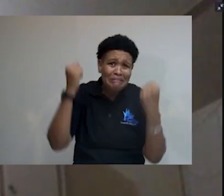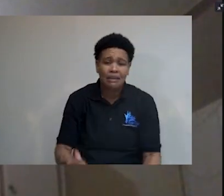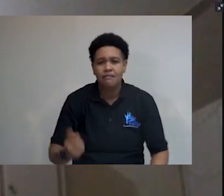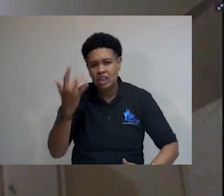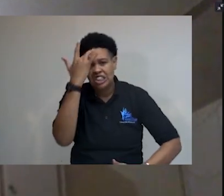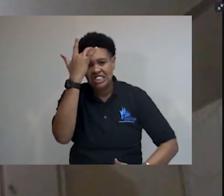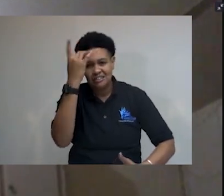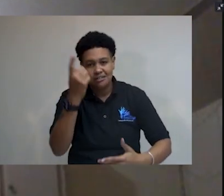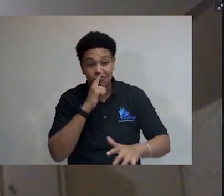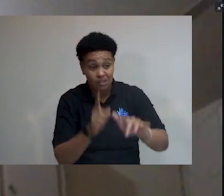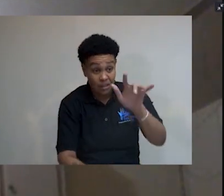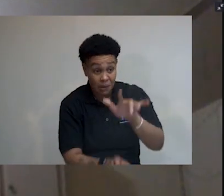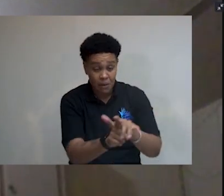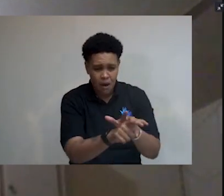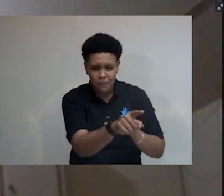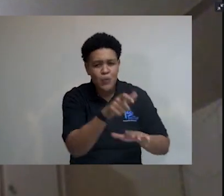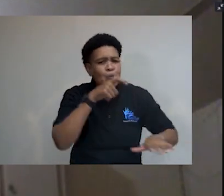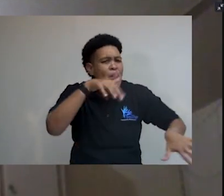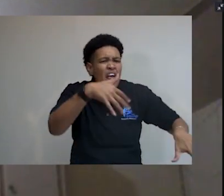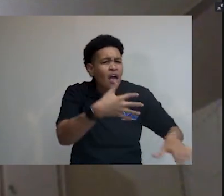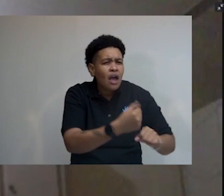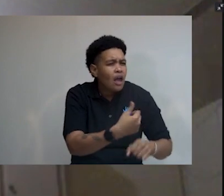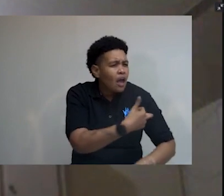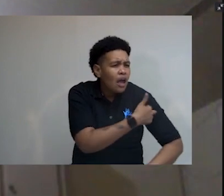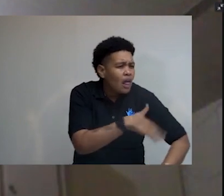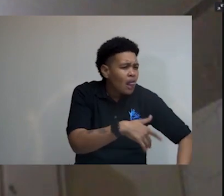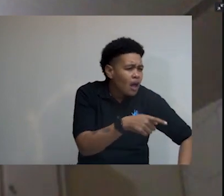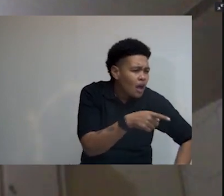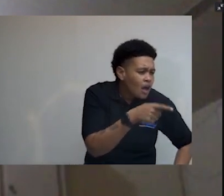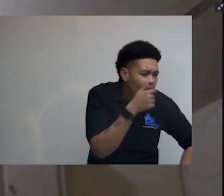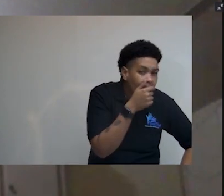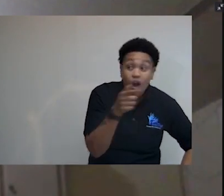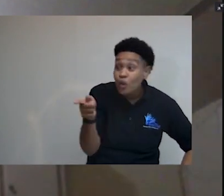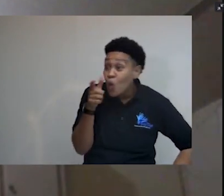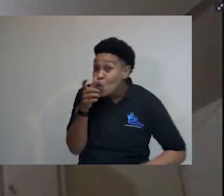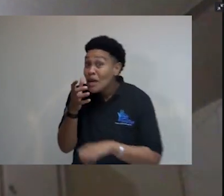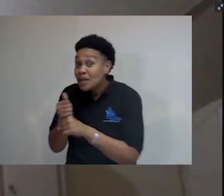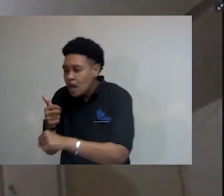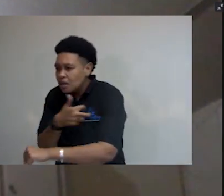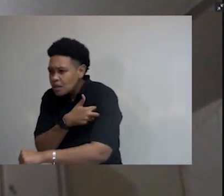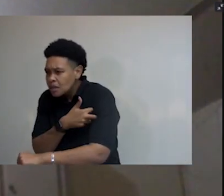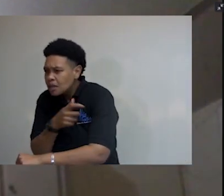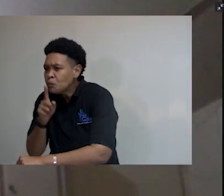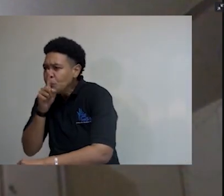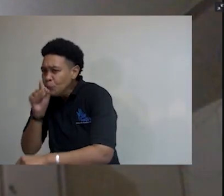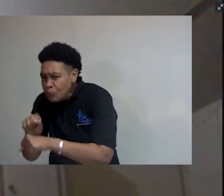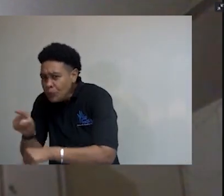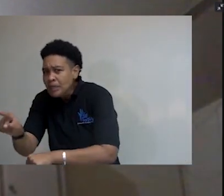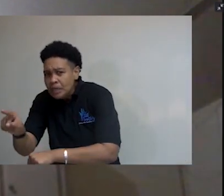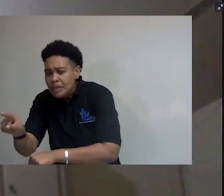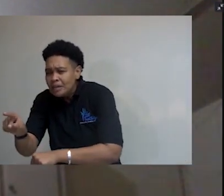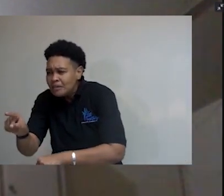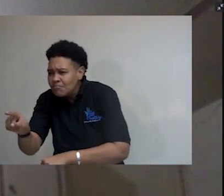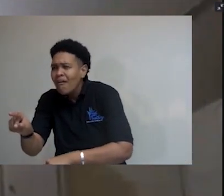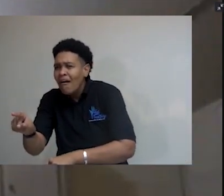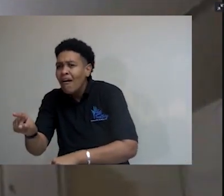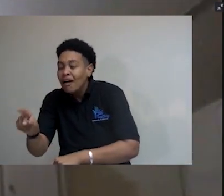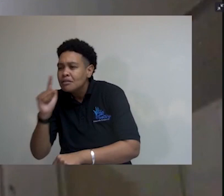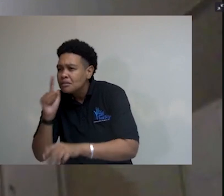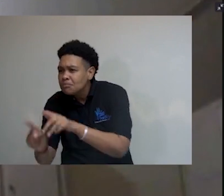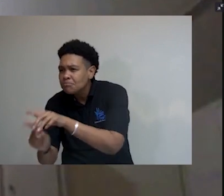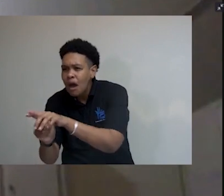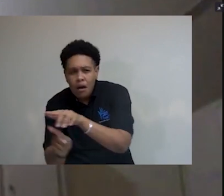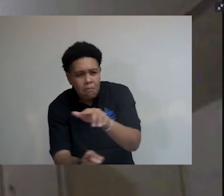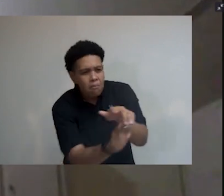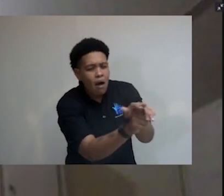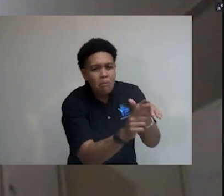conditions that arise in those who did not get the vaccine and those who get the vaccine. And you can